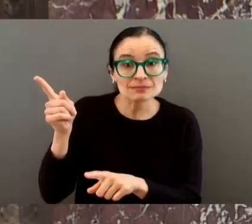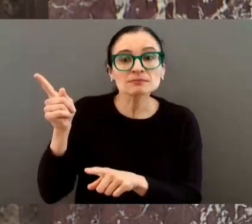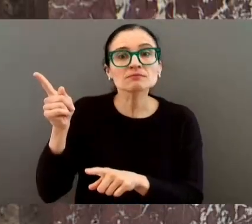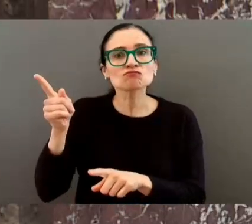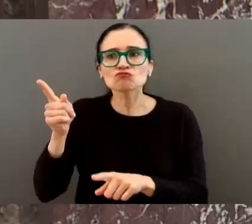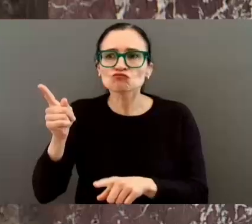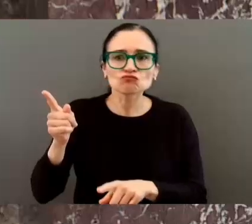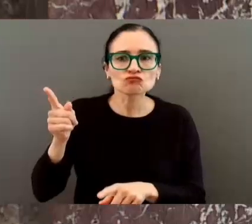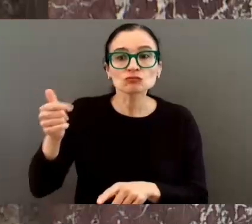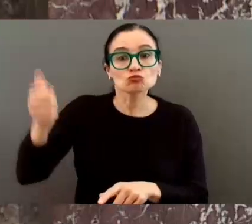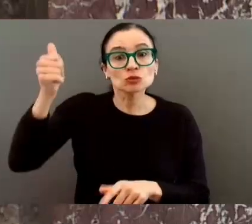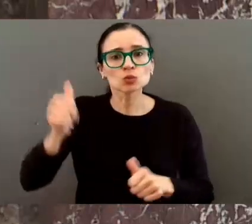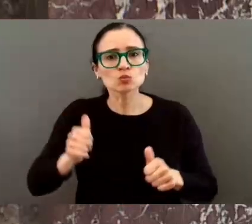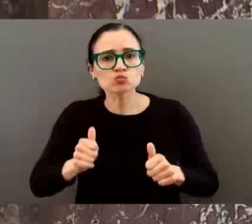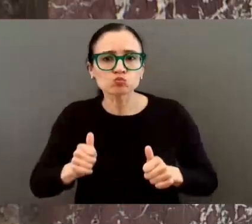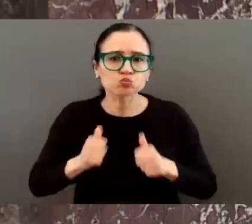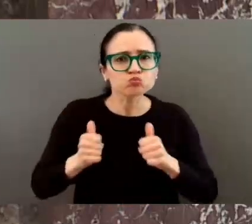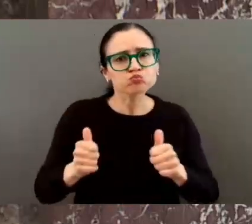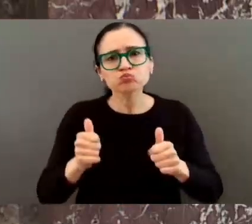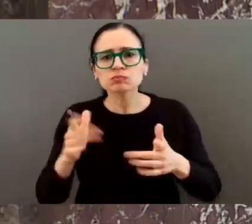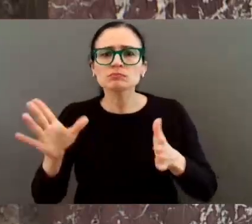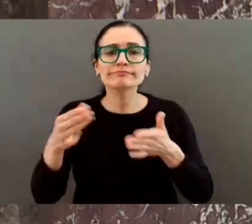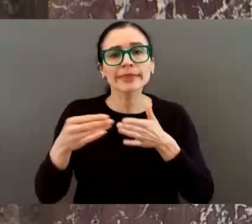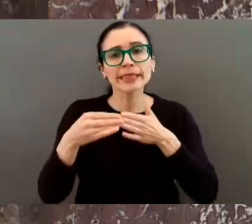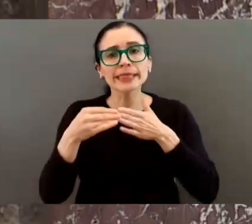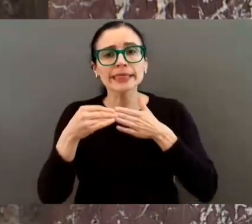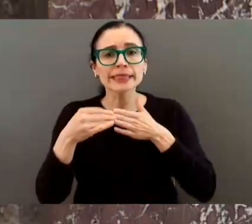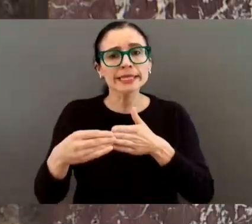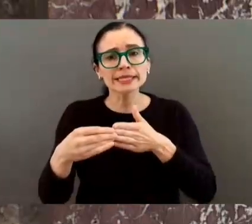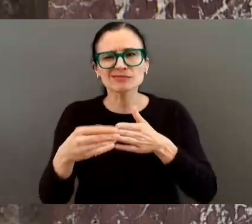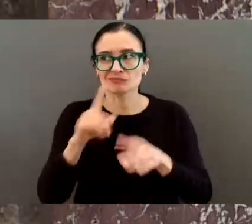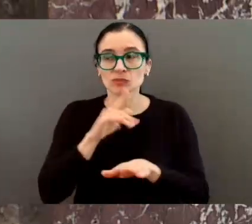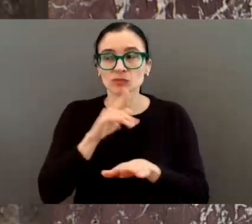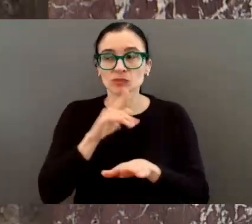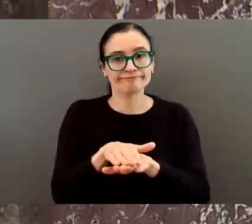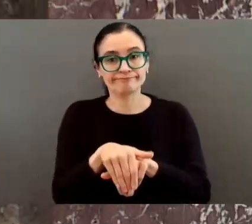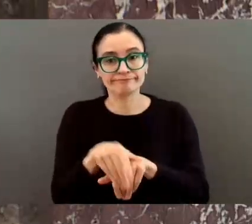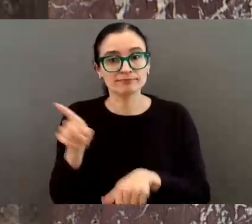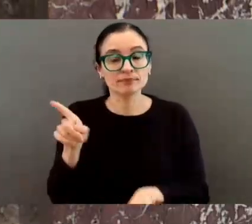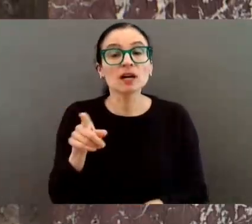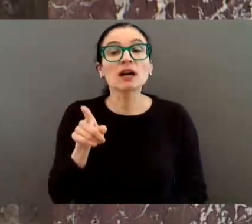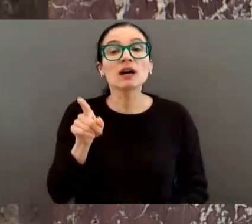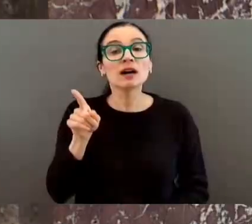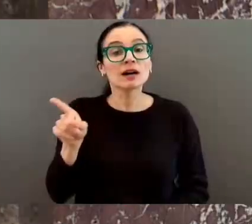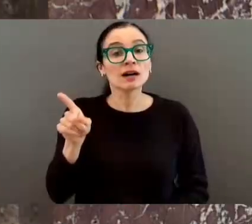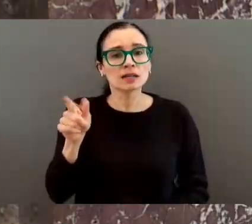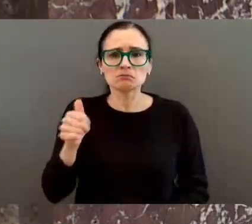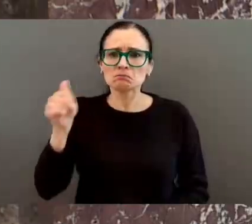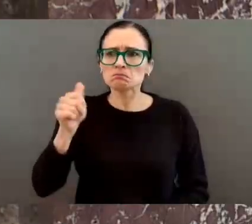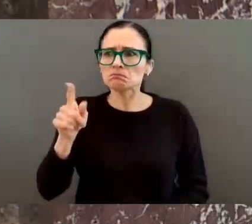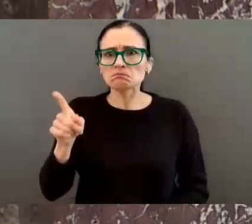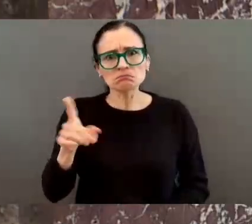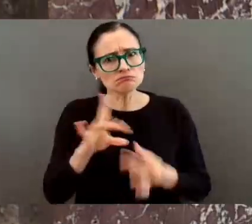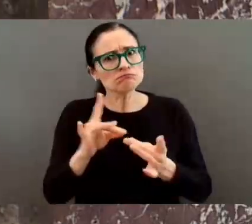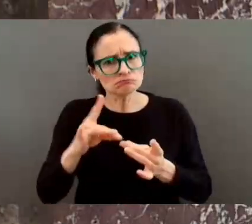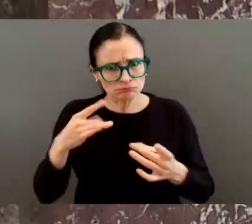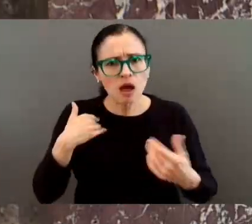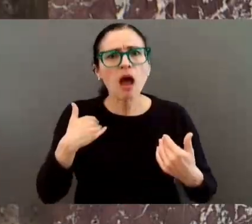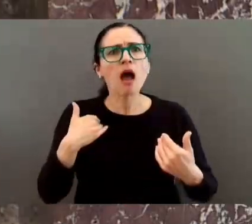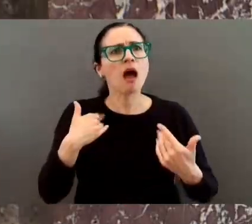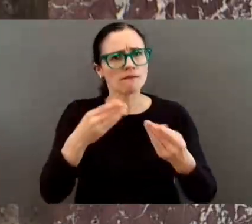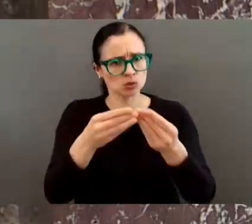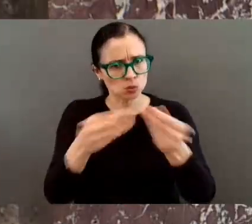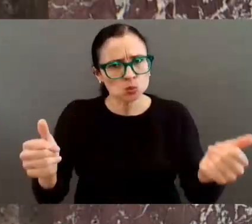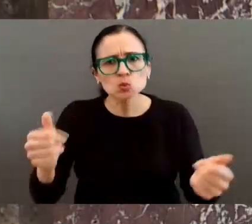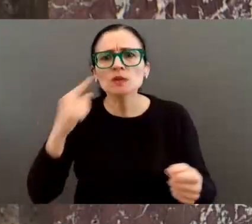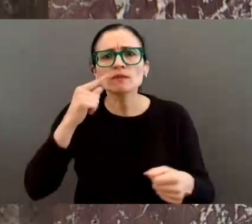NDP had, the Premier insisted he had all the answers for the downtown east side. He cut his teeth there as a young lawyer. He knew what needed to happen.